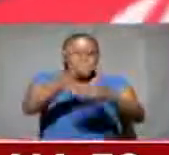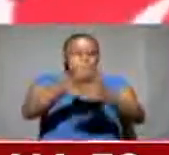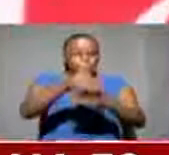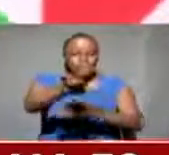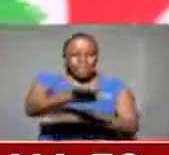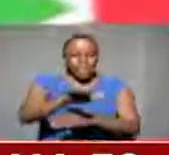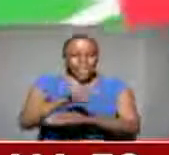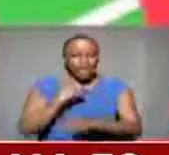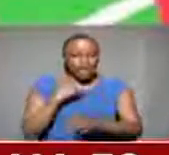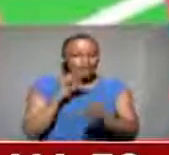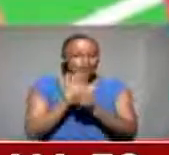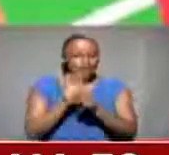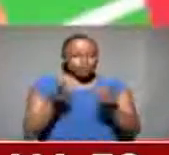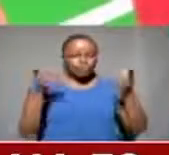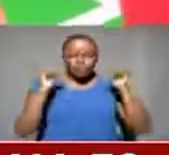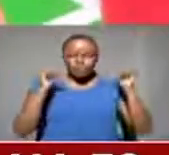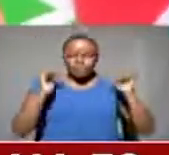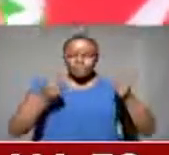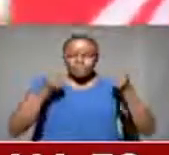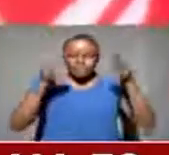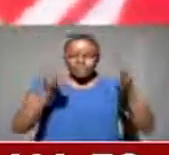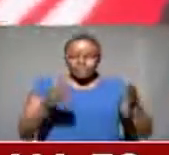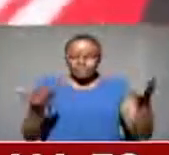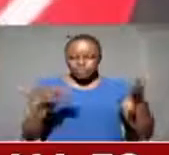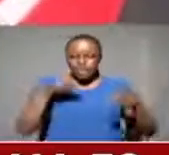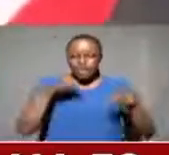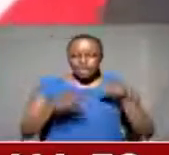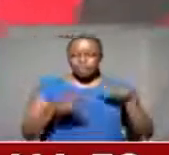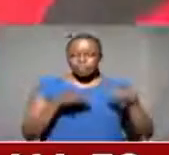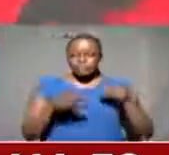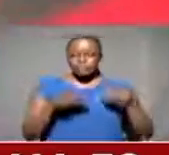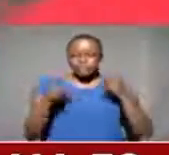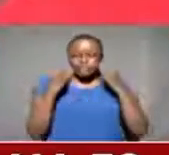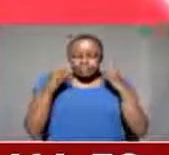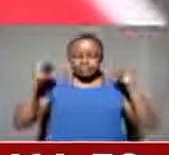There are a lot of truck drivers in Busia, and you can see that the figures